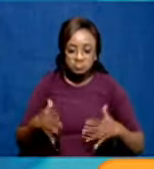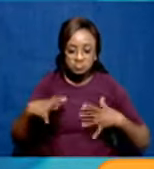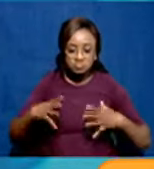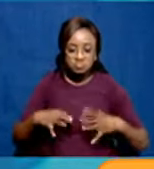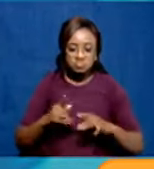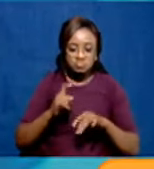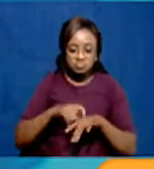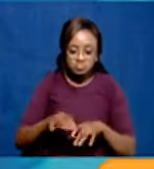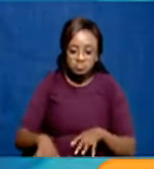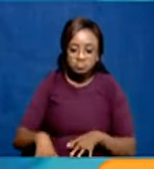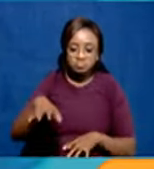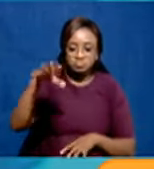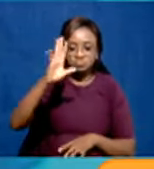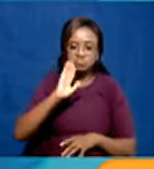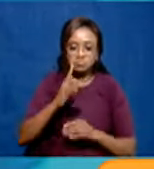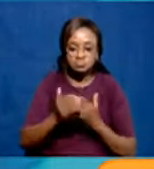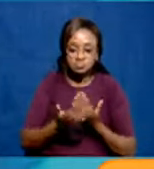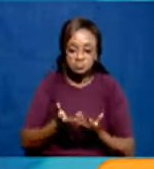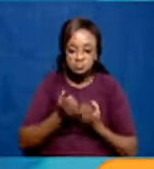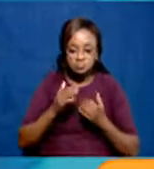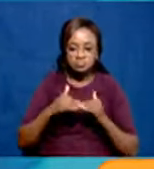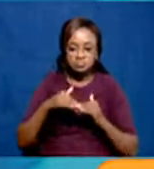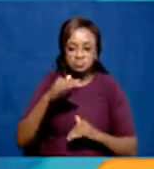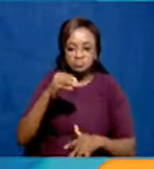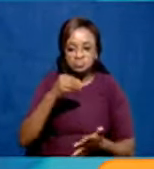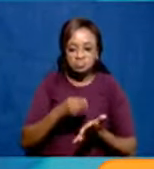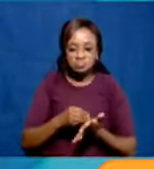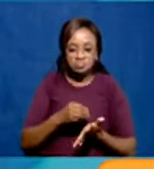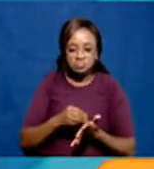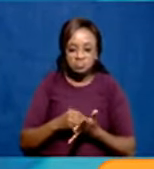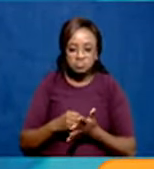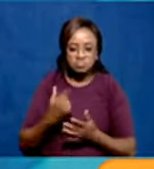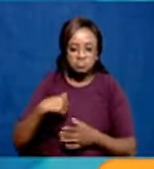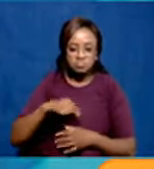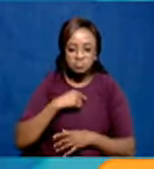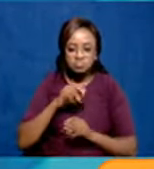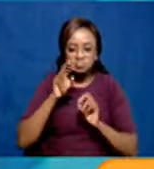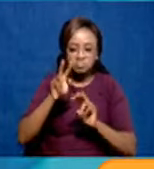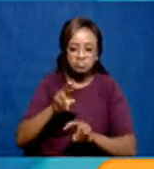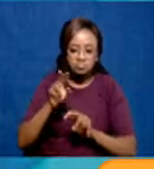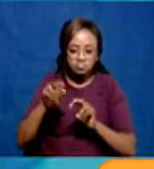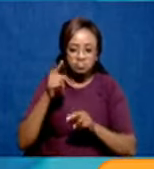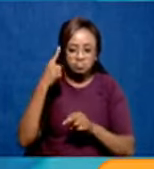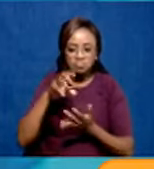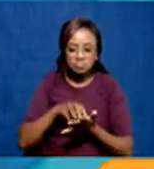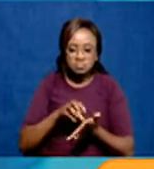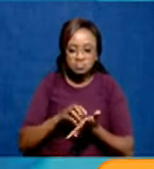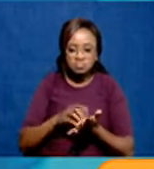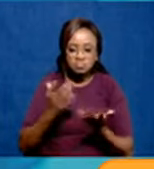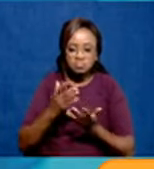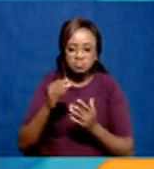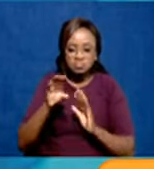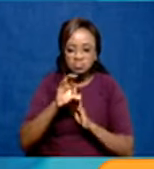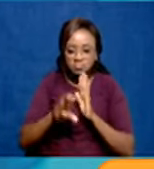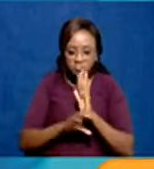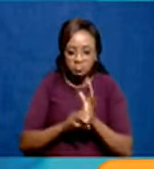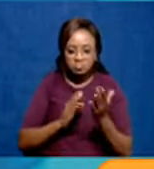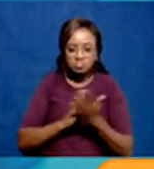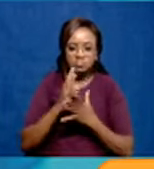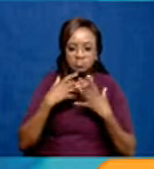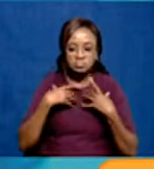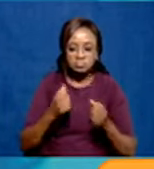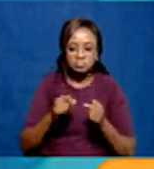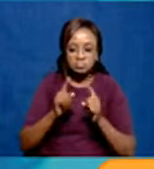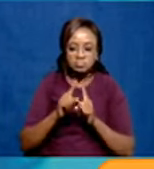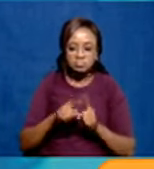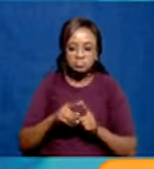need more advanced care in the later stages. So we look forward to a situation where the constitution, the right to health, including